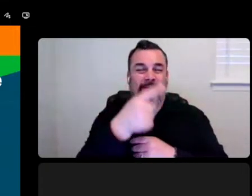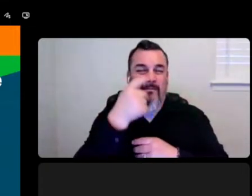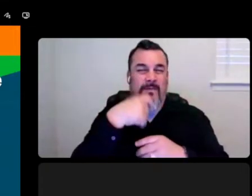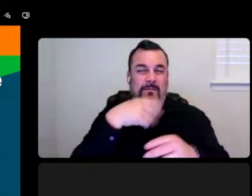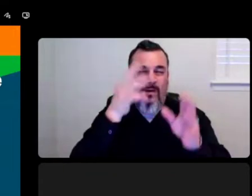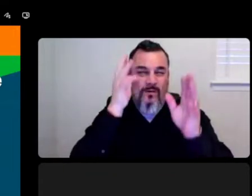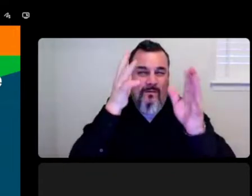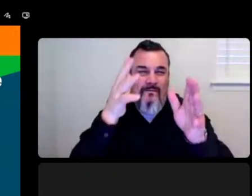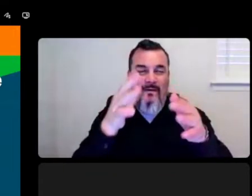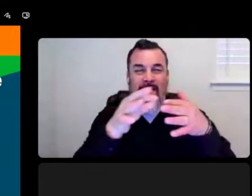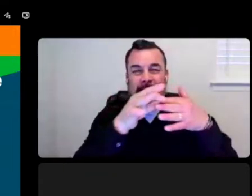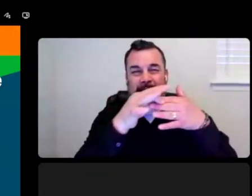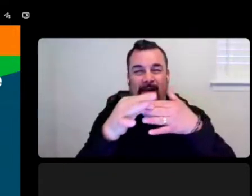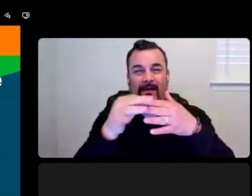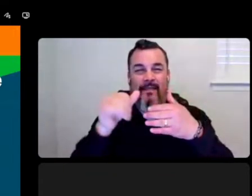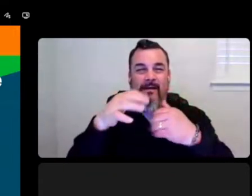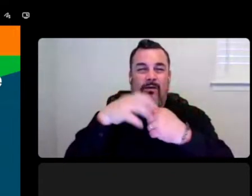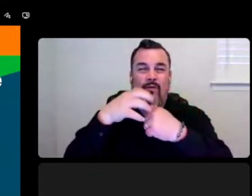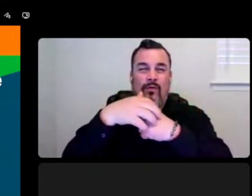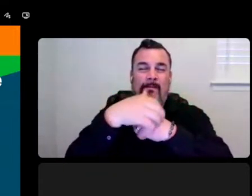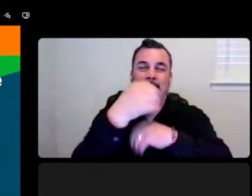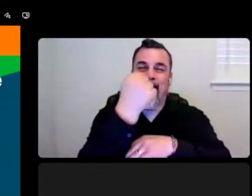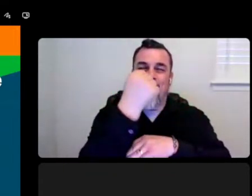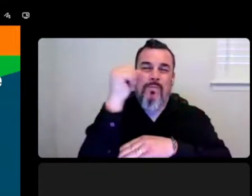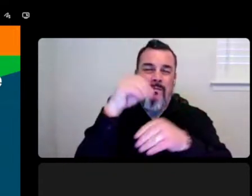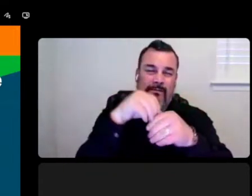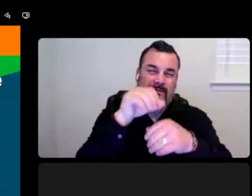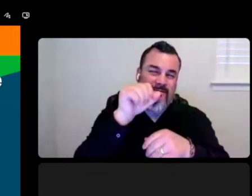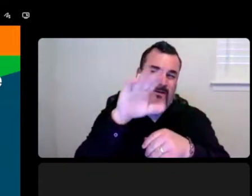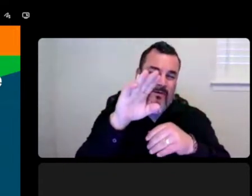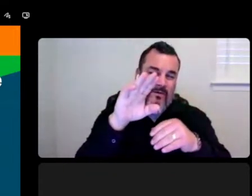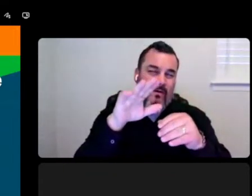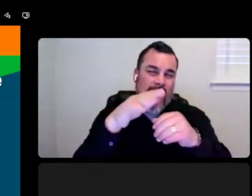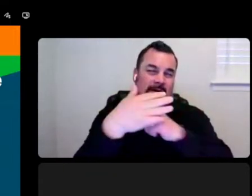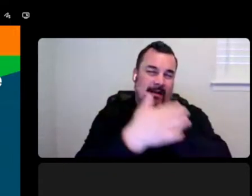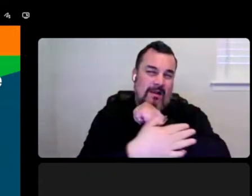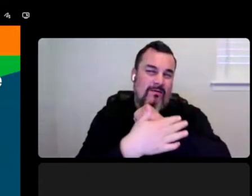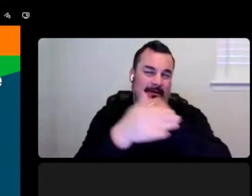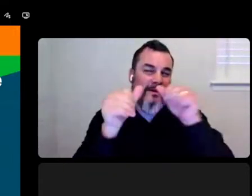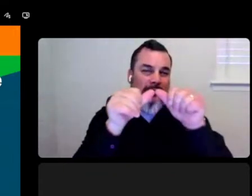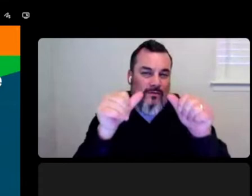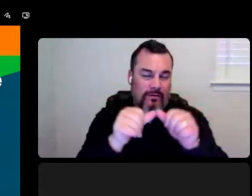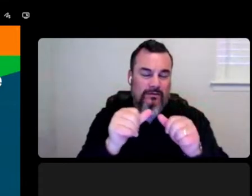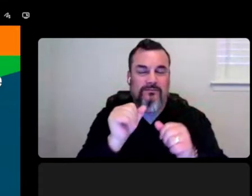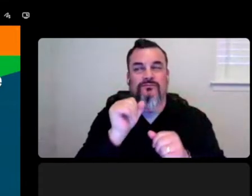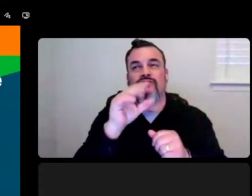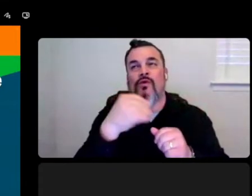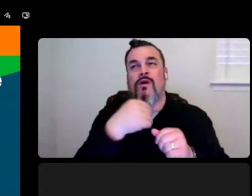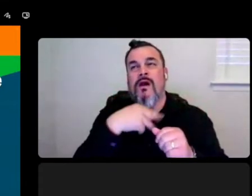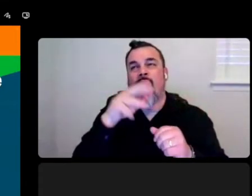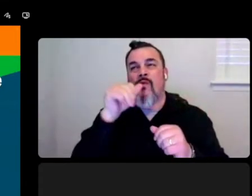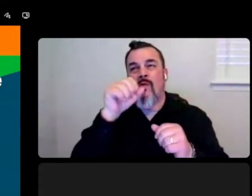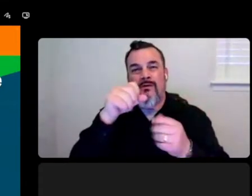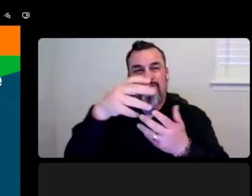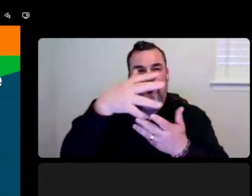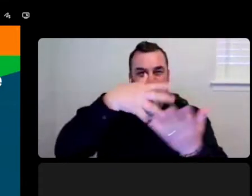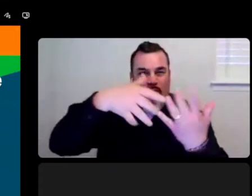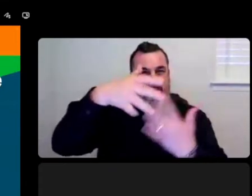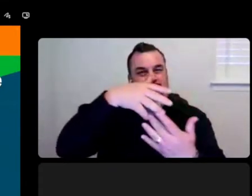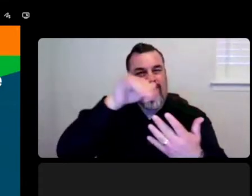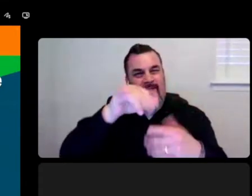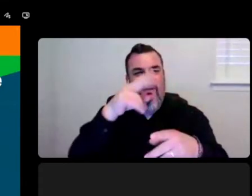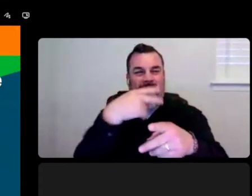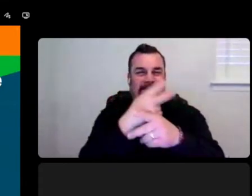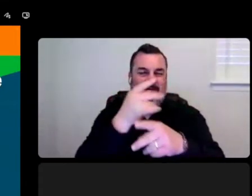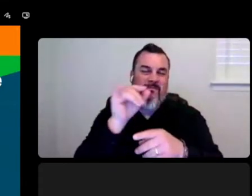grandfather led the grape boycott in the San Bernardino County area. So I was around that type